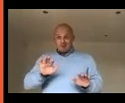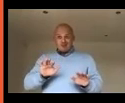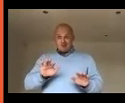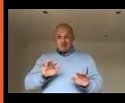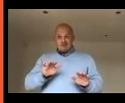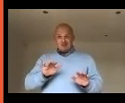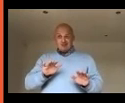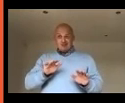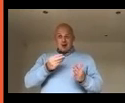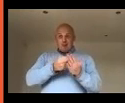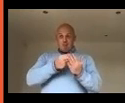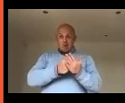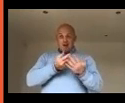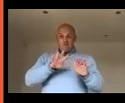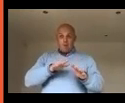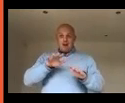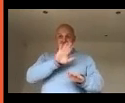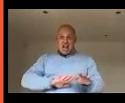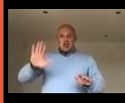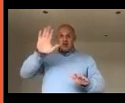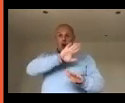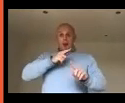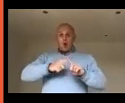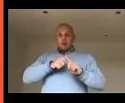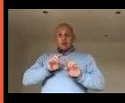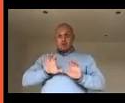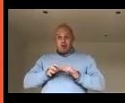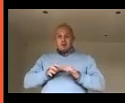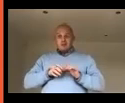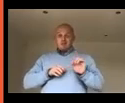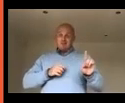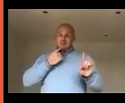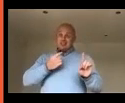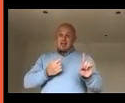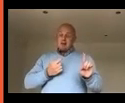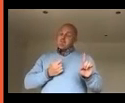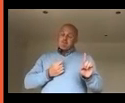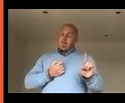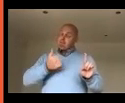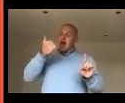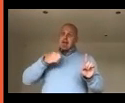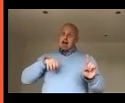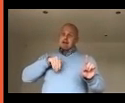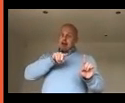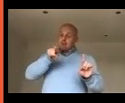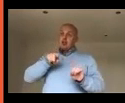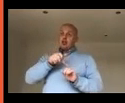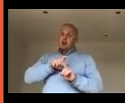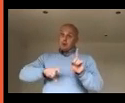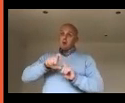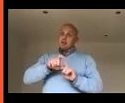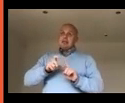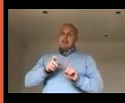the National Emergencies Trust. And what they say is, we will fund community interest companies.